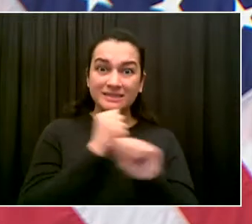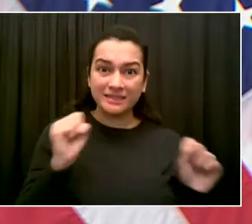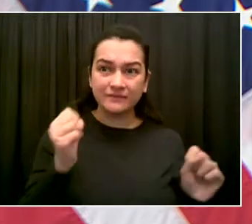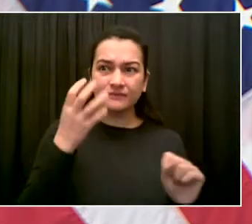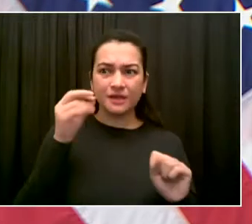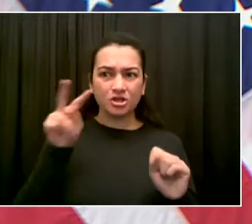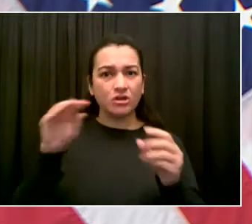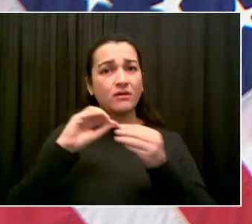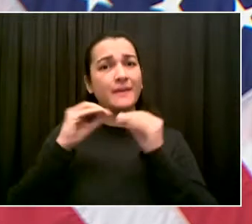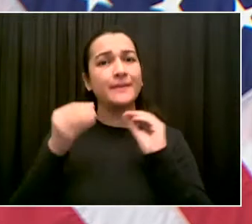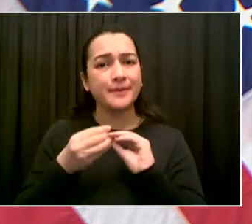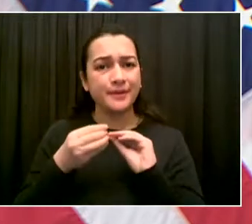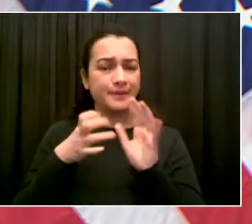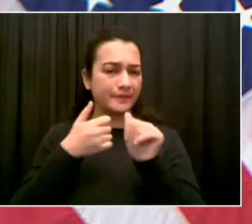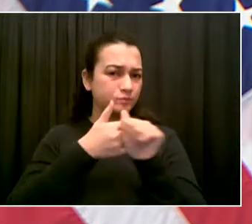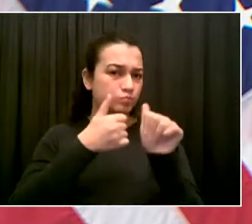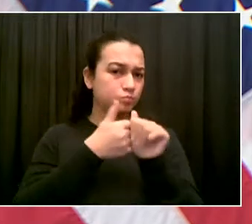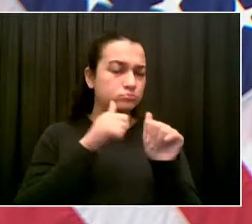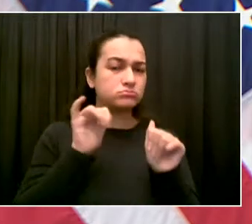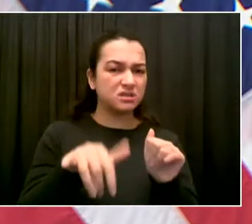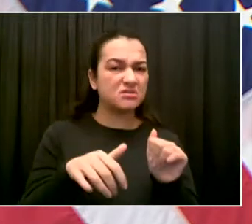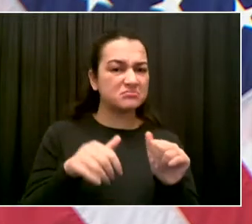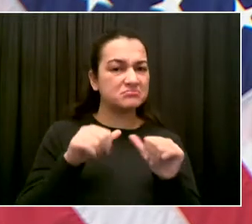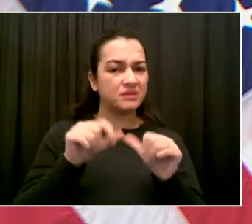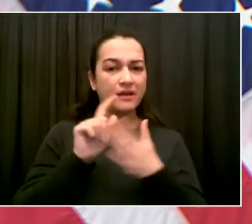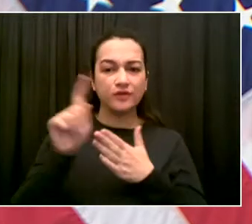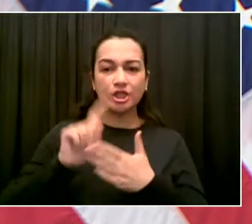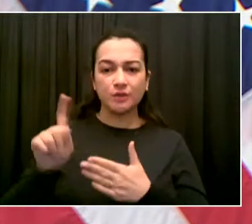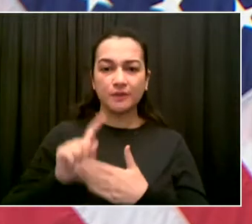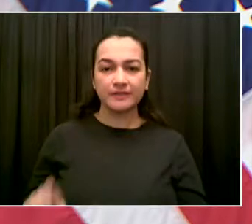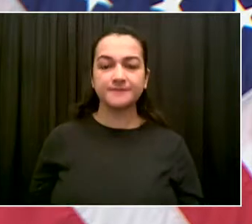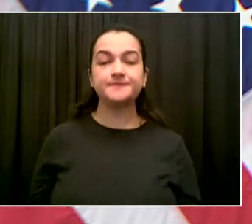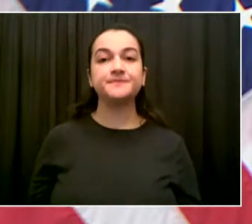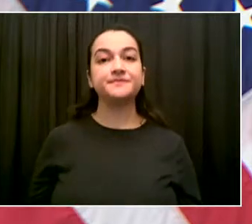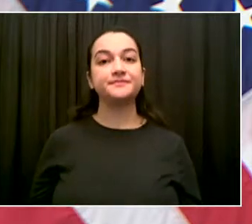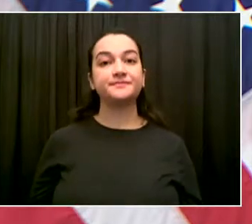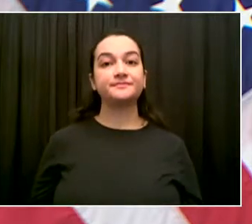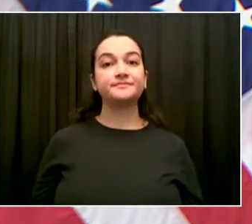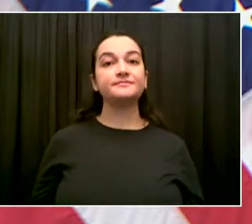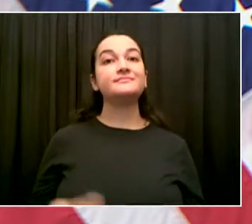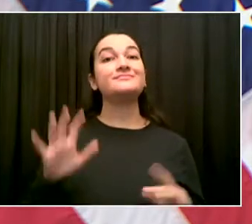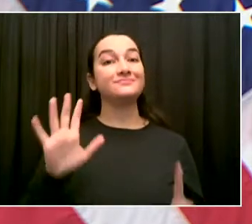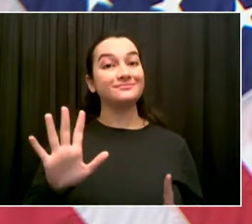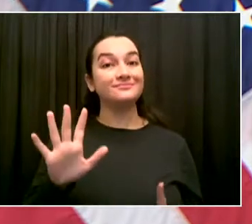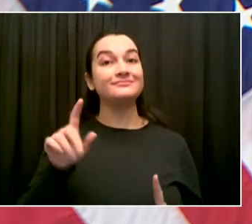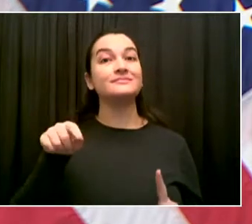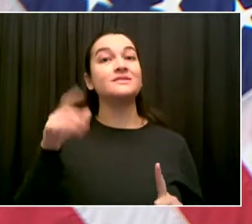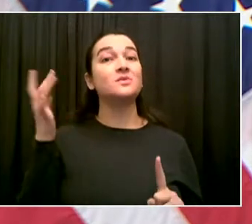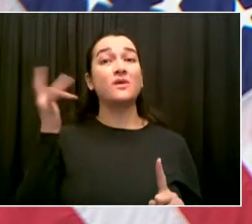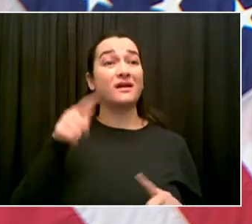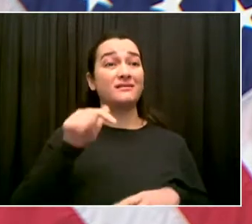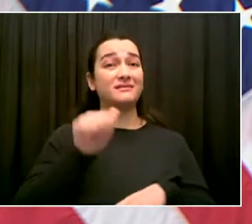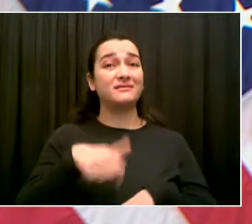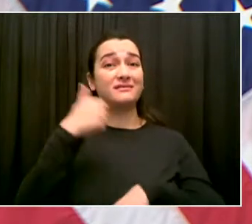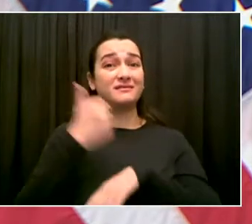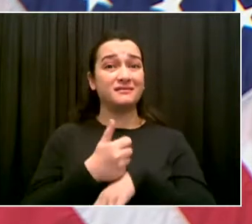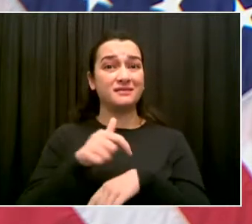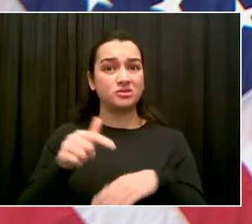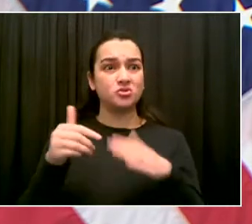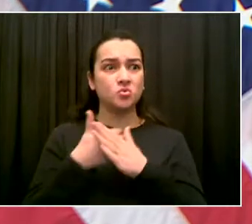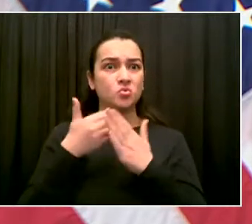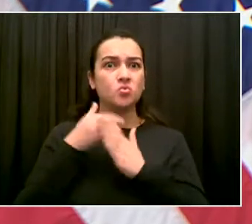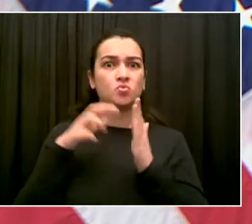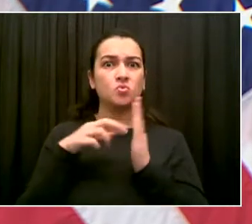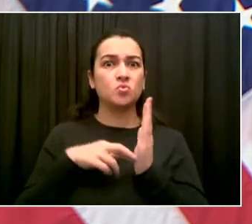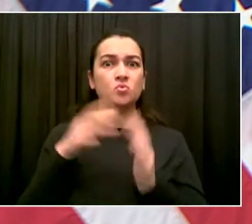calling for increased stability around in-person learning as long as we can do so safely. This is exactly what